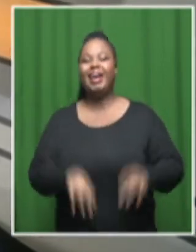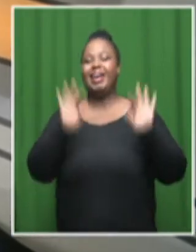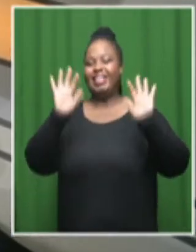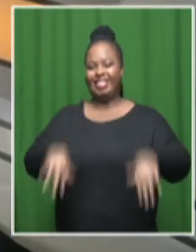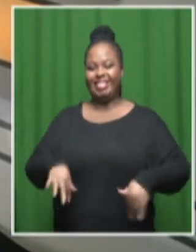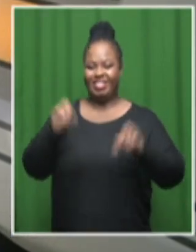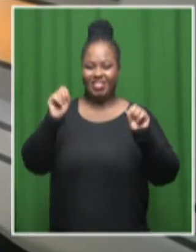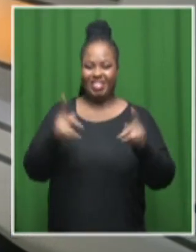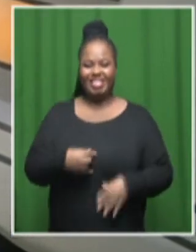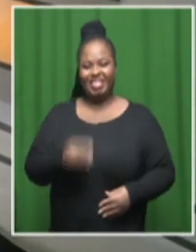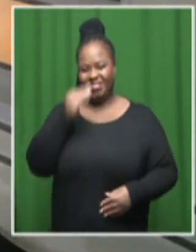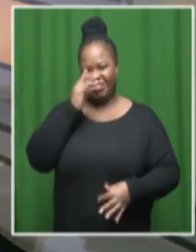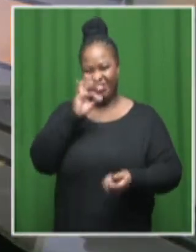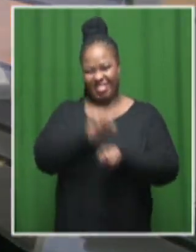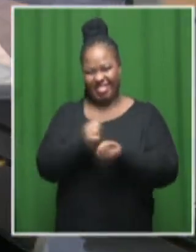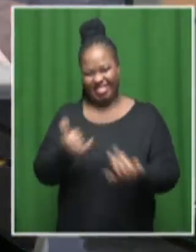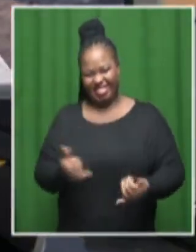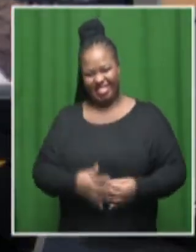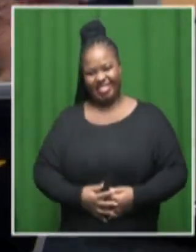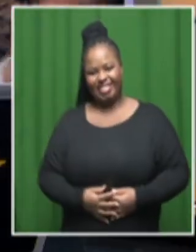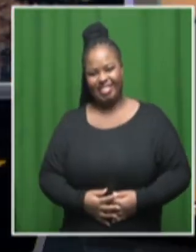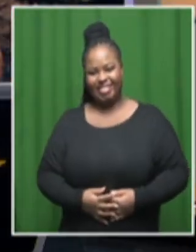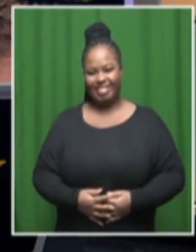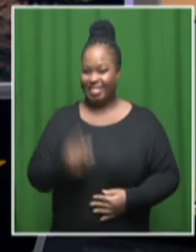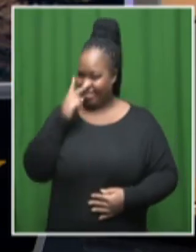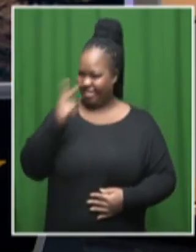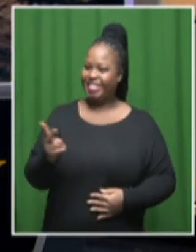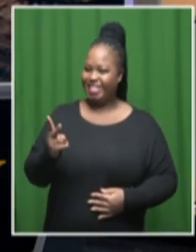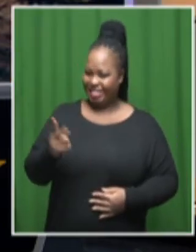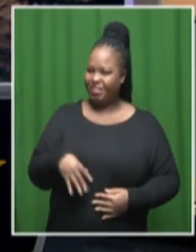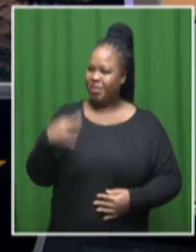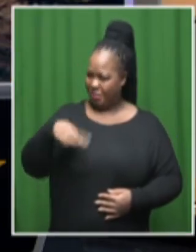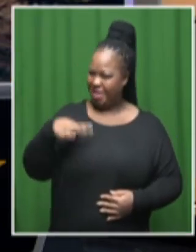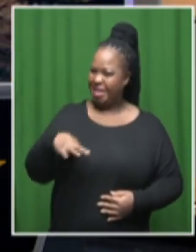right. Let's do some headlines now. You see, give it to a girl and we'll handle this.